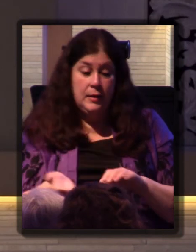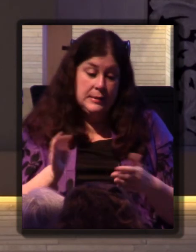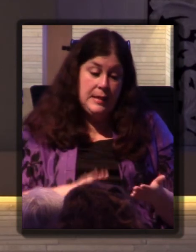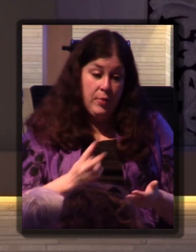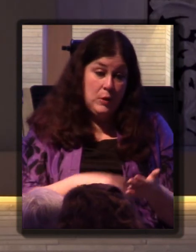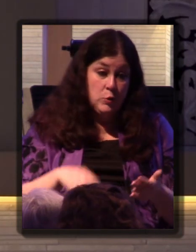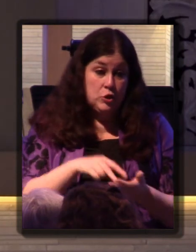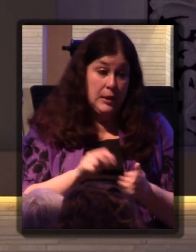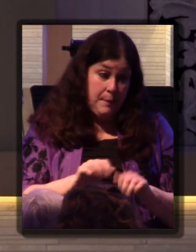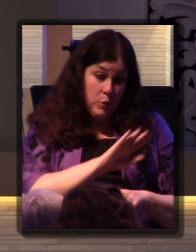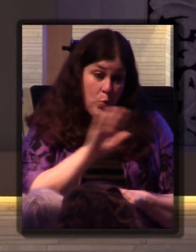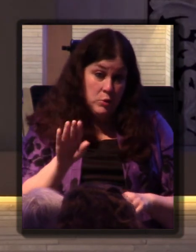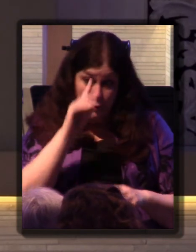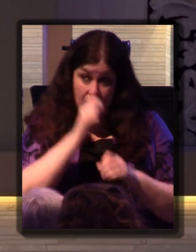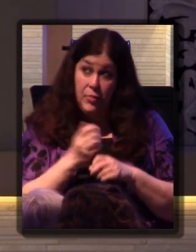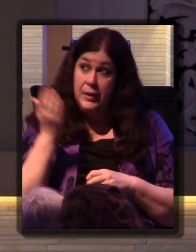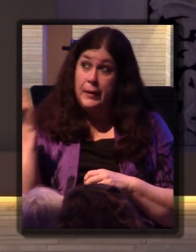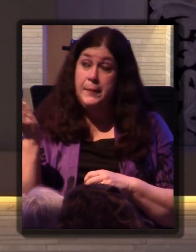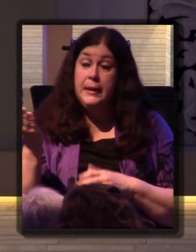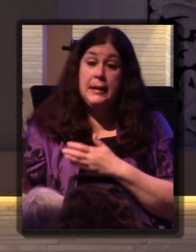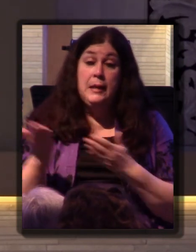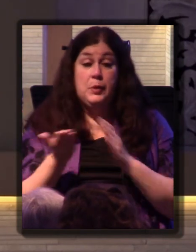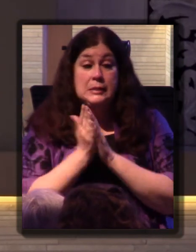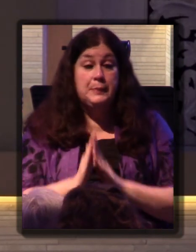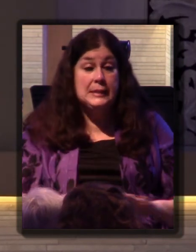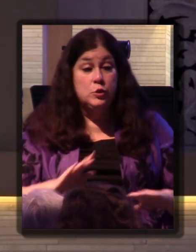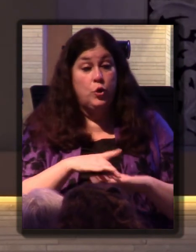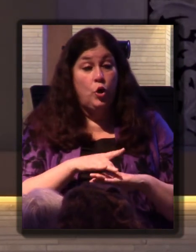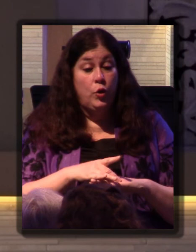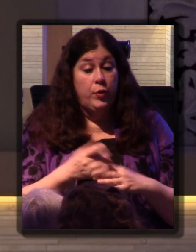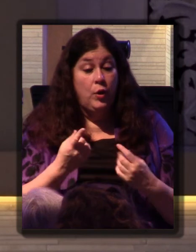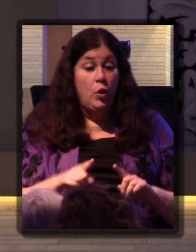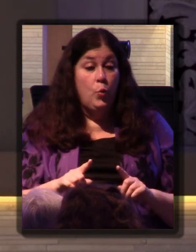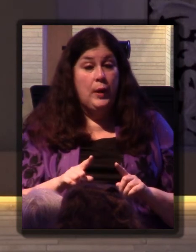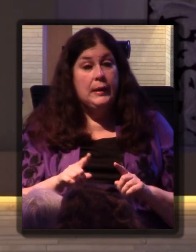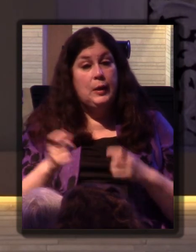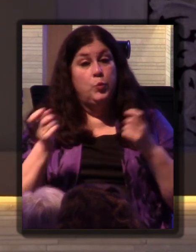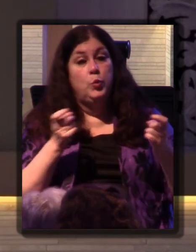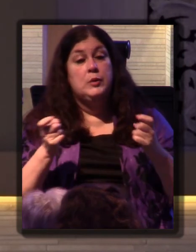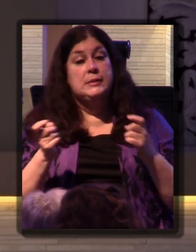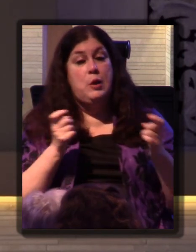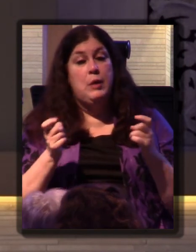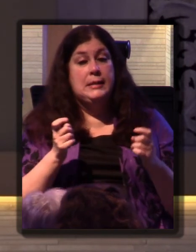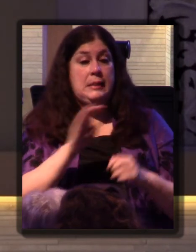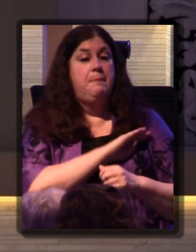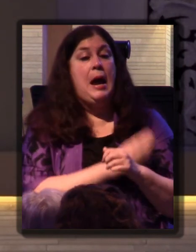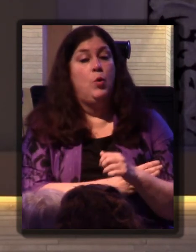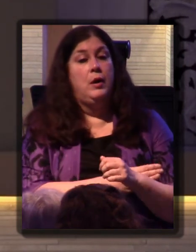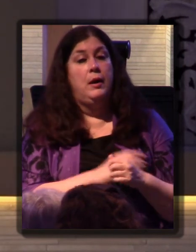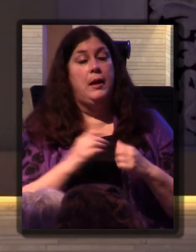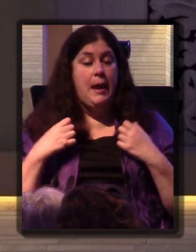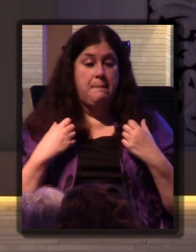his resurrection. And that can be yours through faith in him. And he brings peace to the earth when he returns and rules